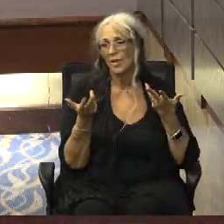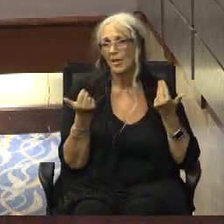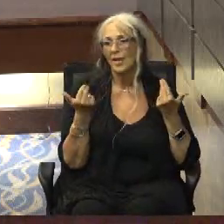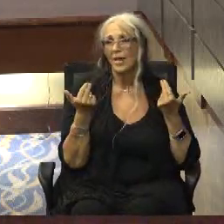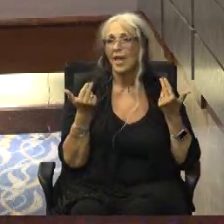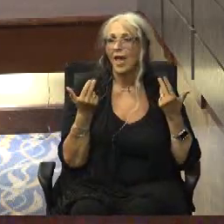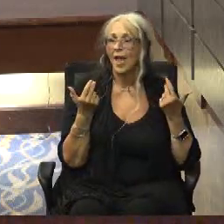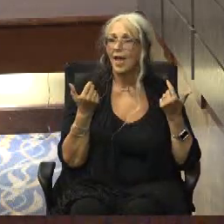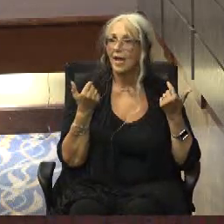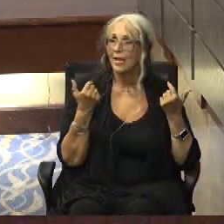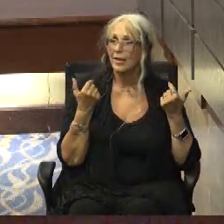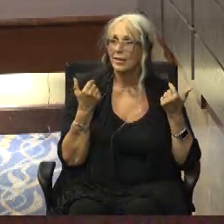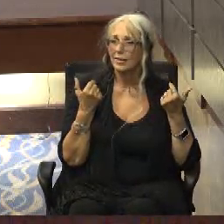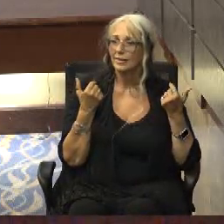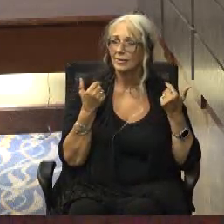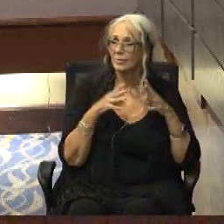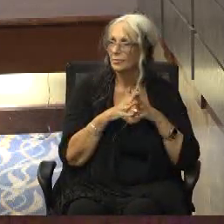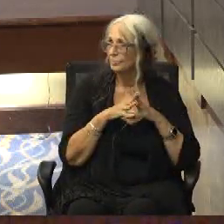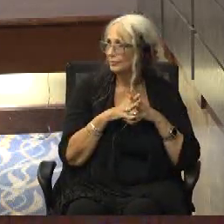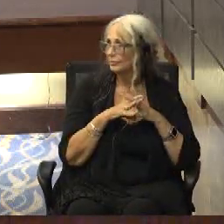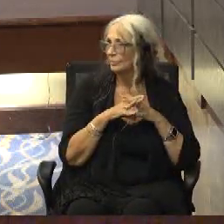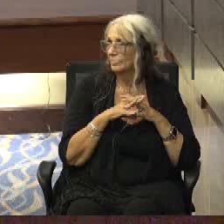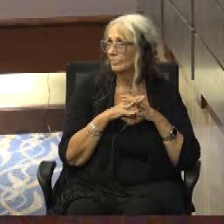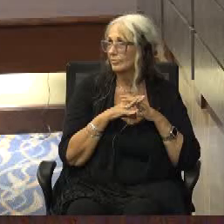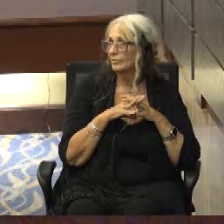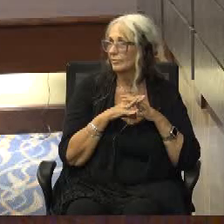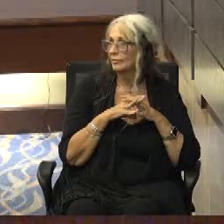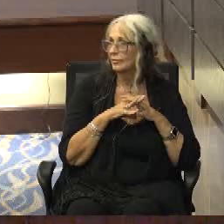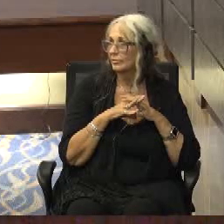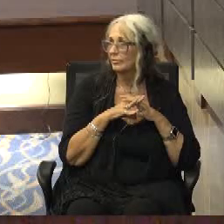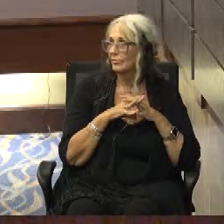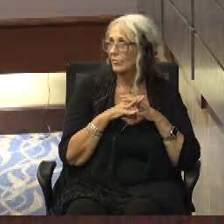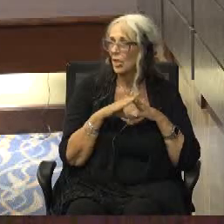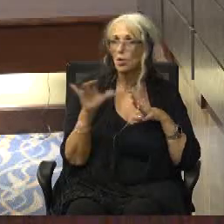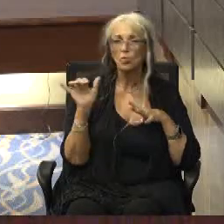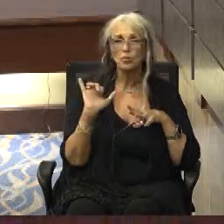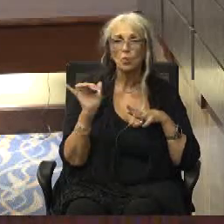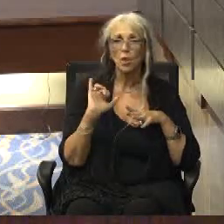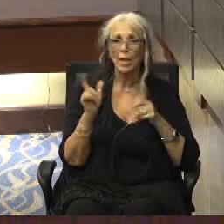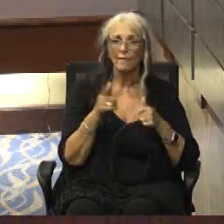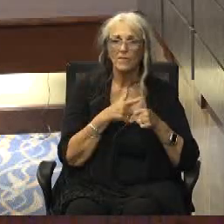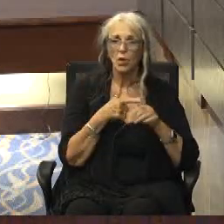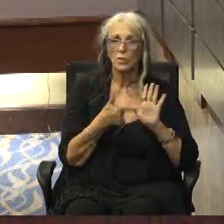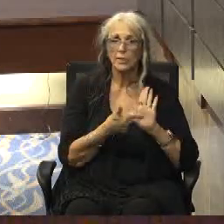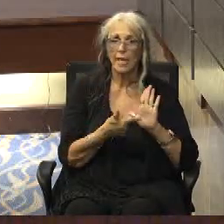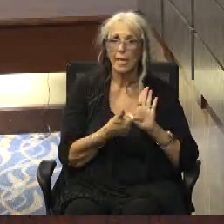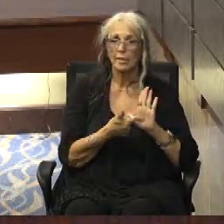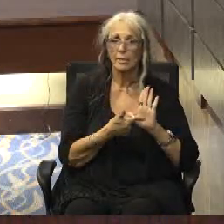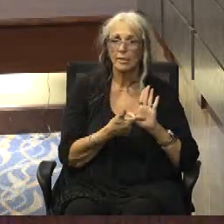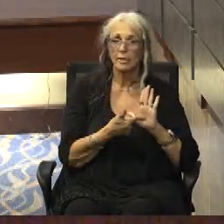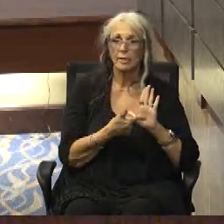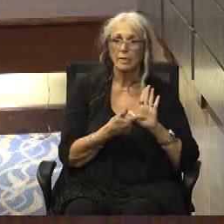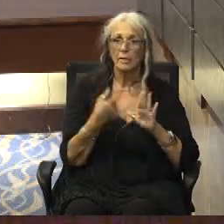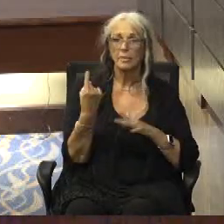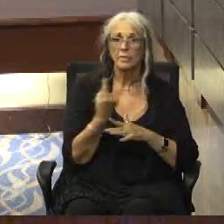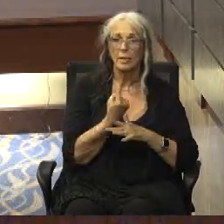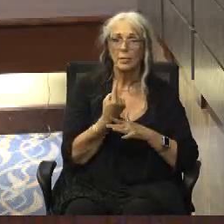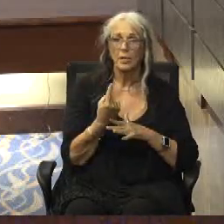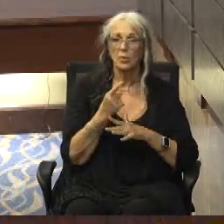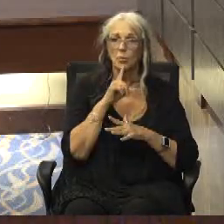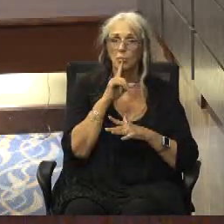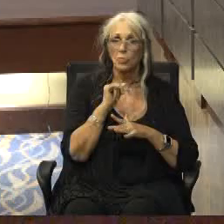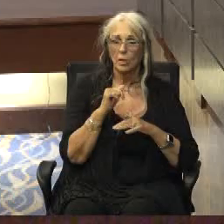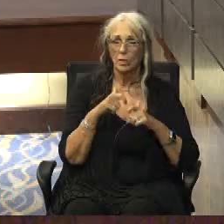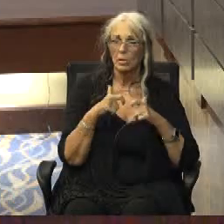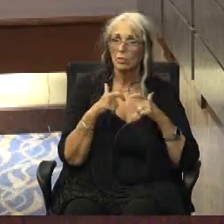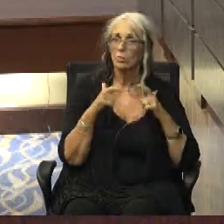That's Better live it down. that's sort of the first sort of sign of something really great that you got going here.